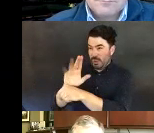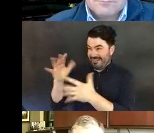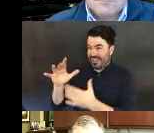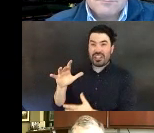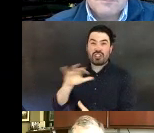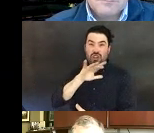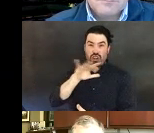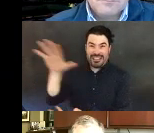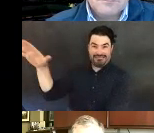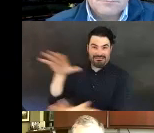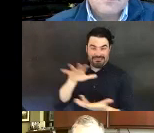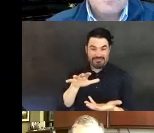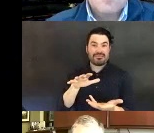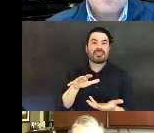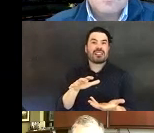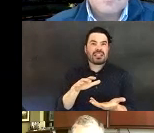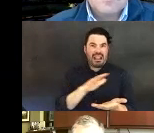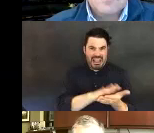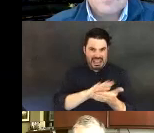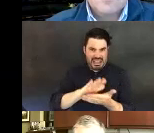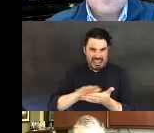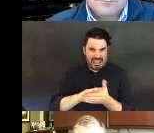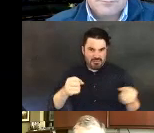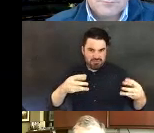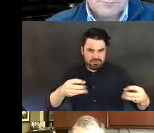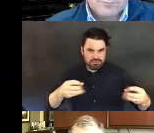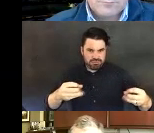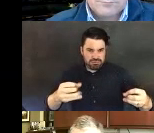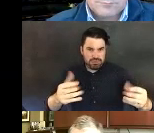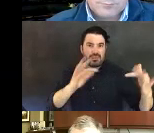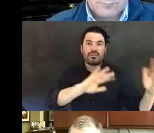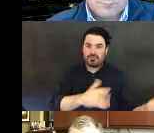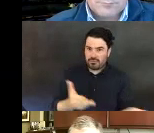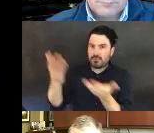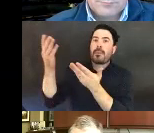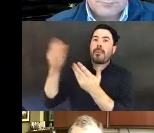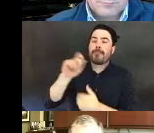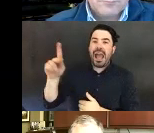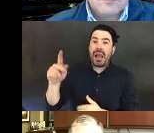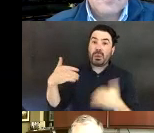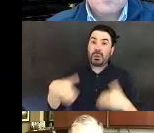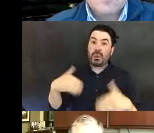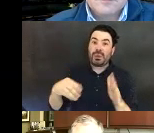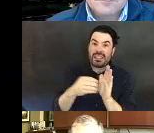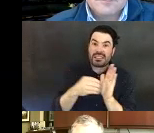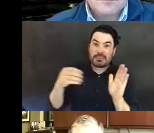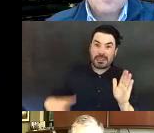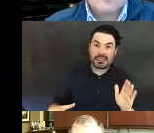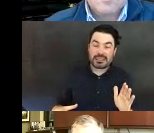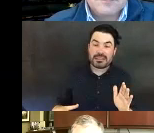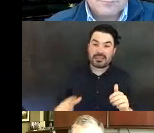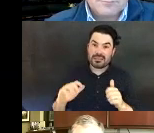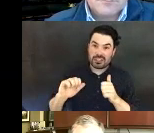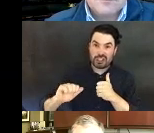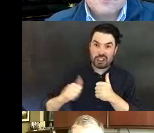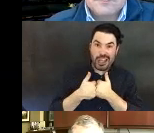had substantial operational costs related to it, and there are other challenges with it. So when